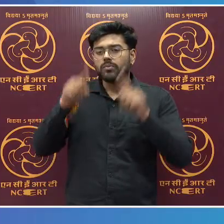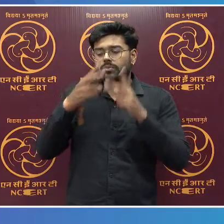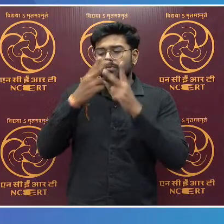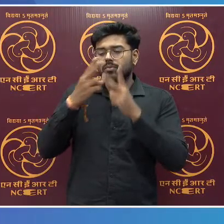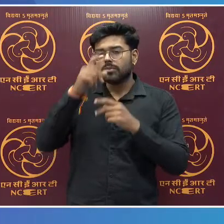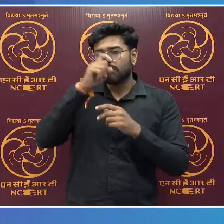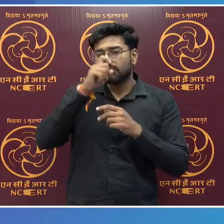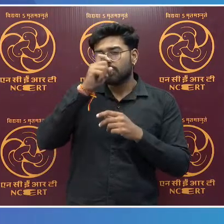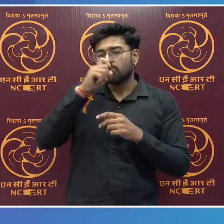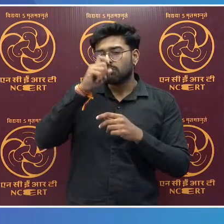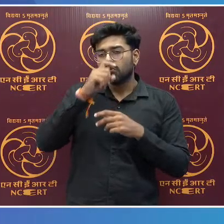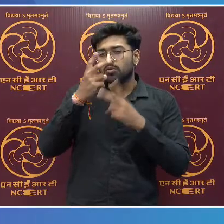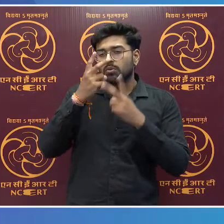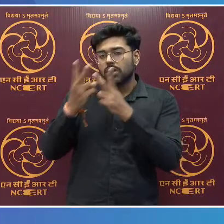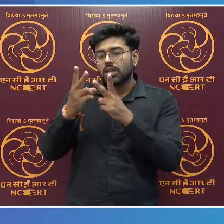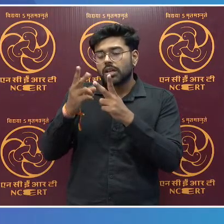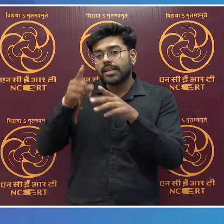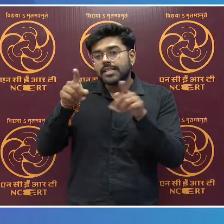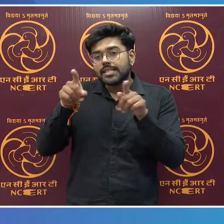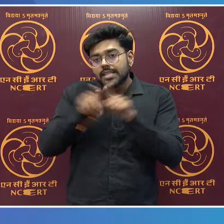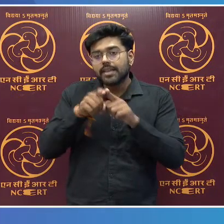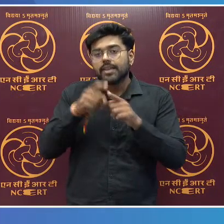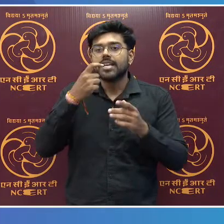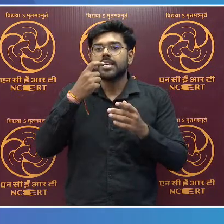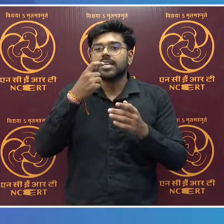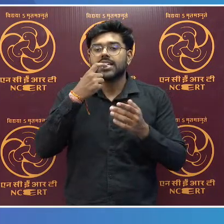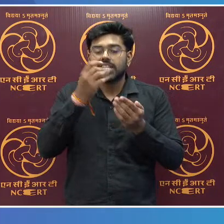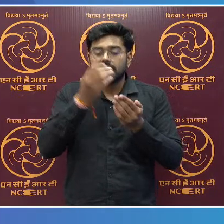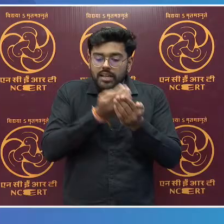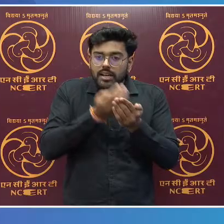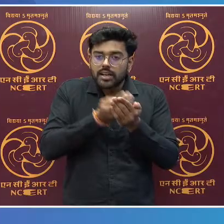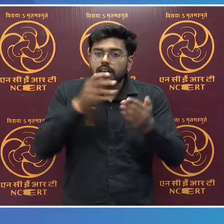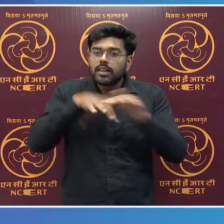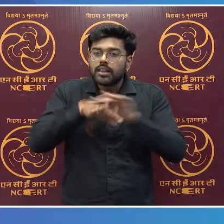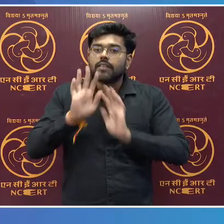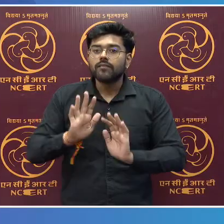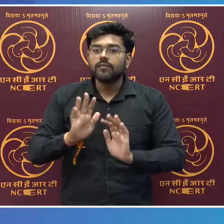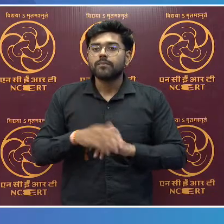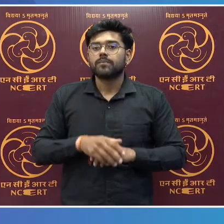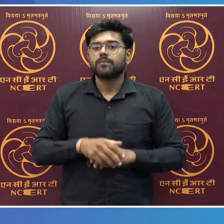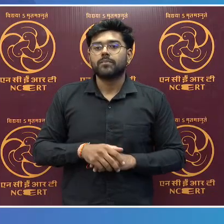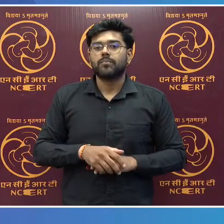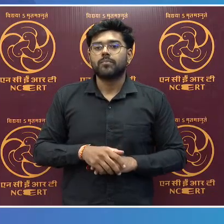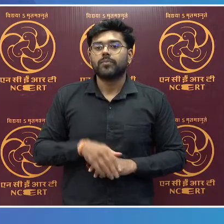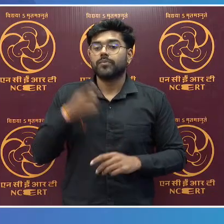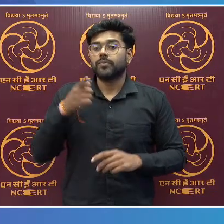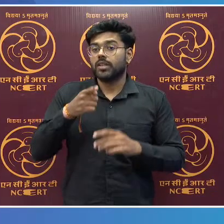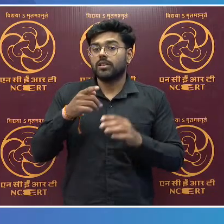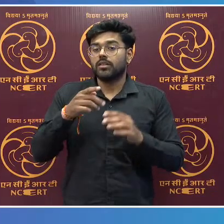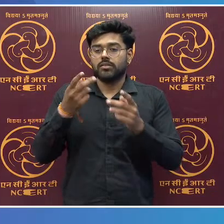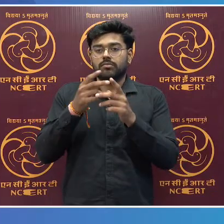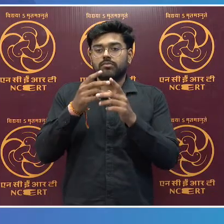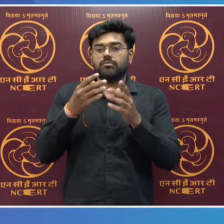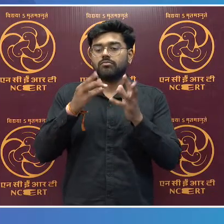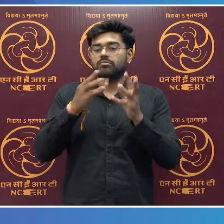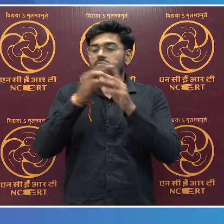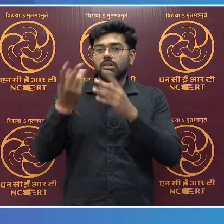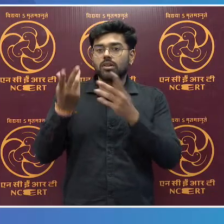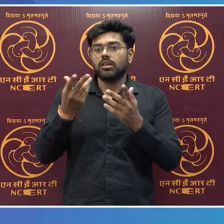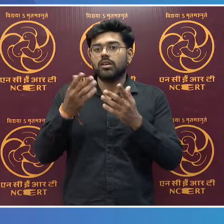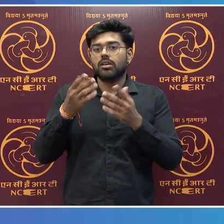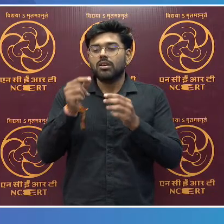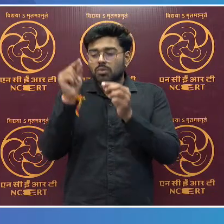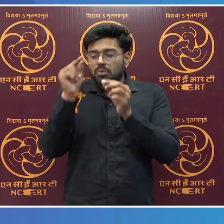the bacteria which is present in the curd, right? And how they are in shape? They are